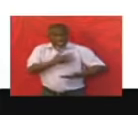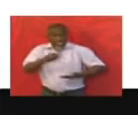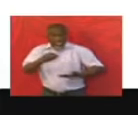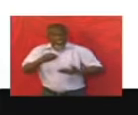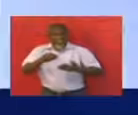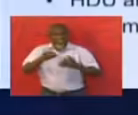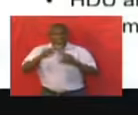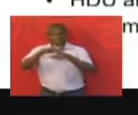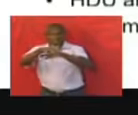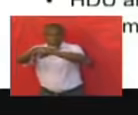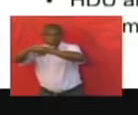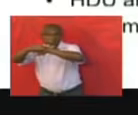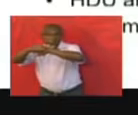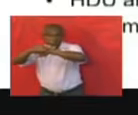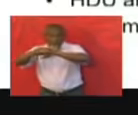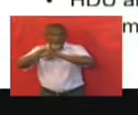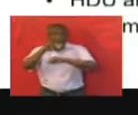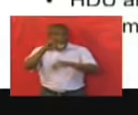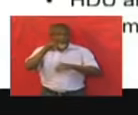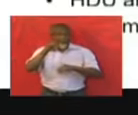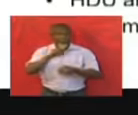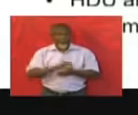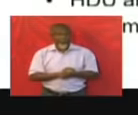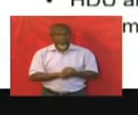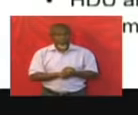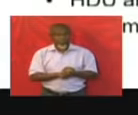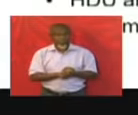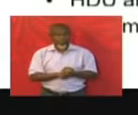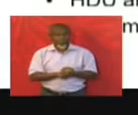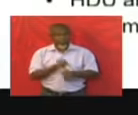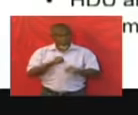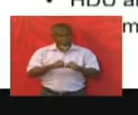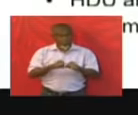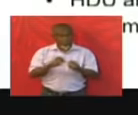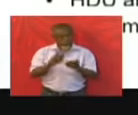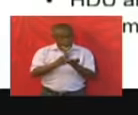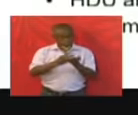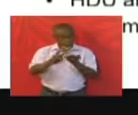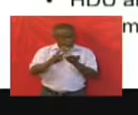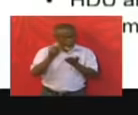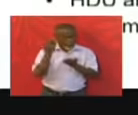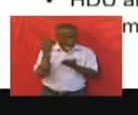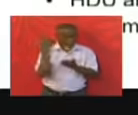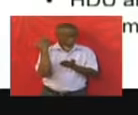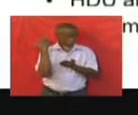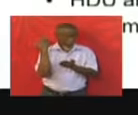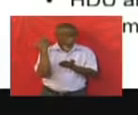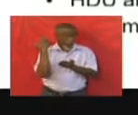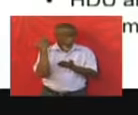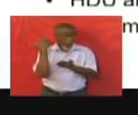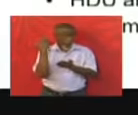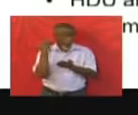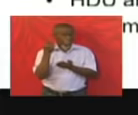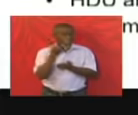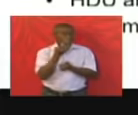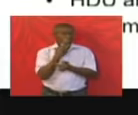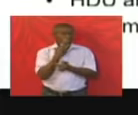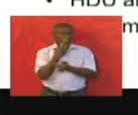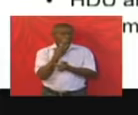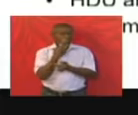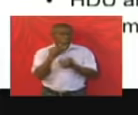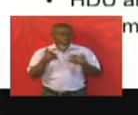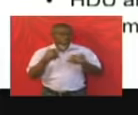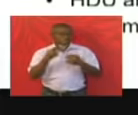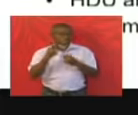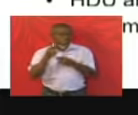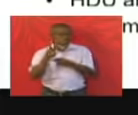slide, please? So I was here approximately 2 weeks ago, and I did state that at that time we had